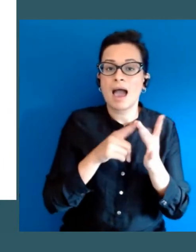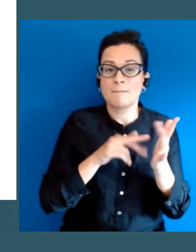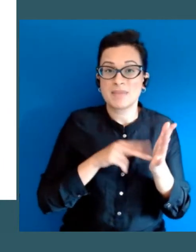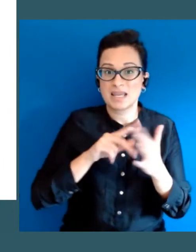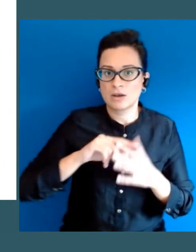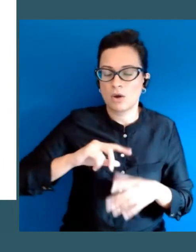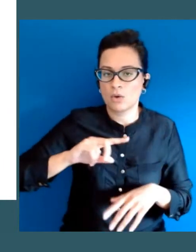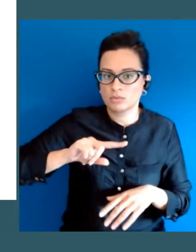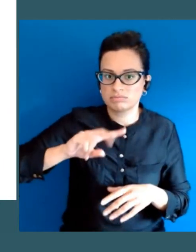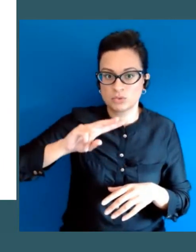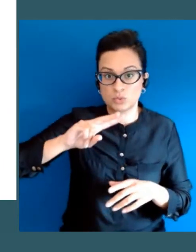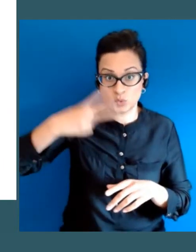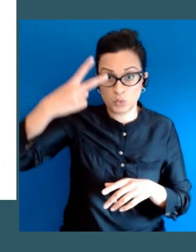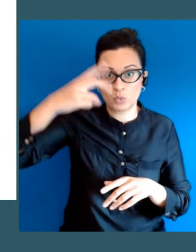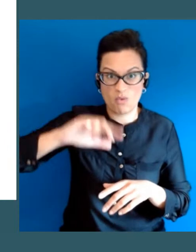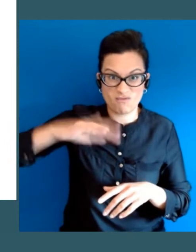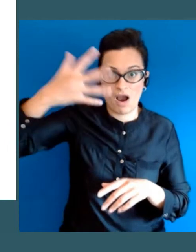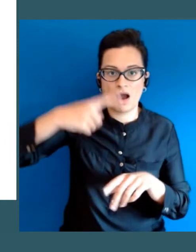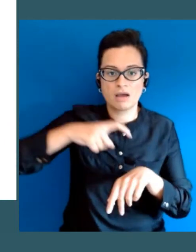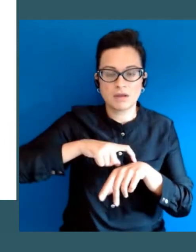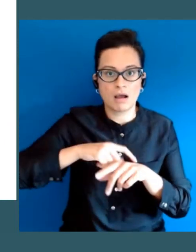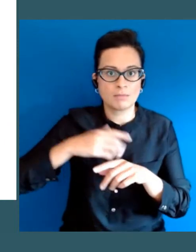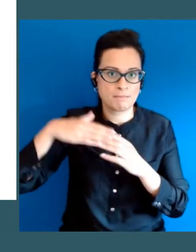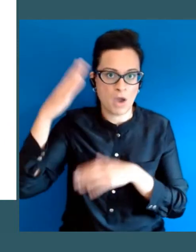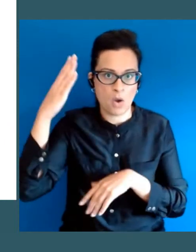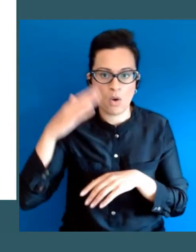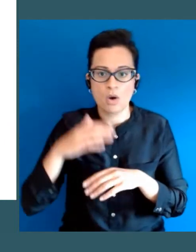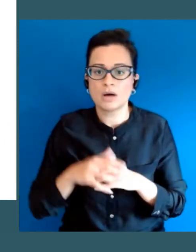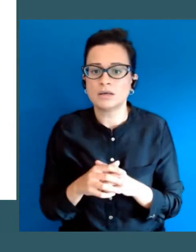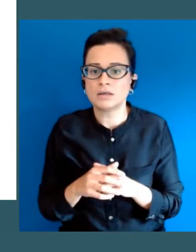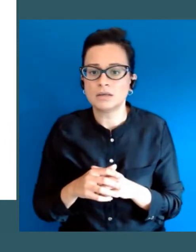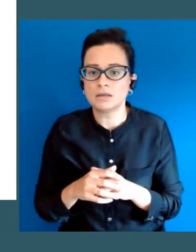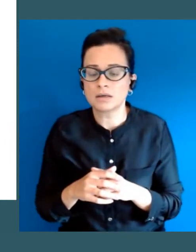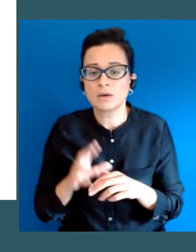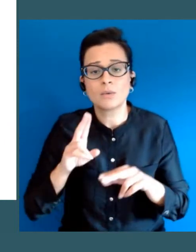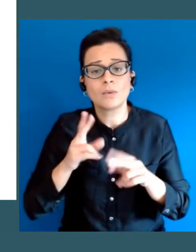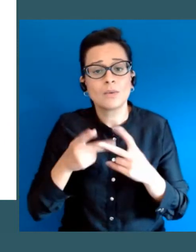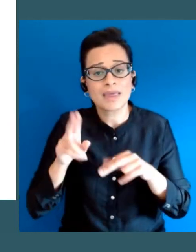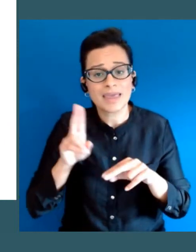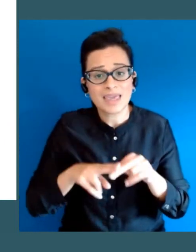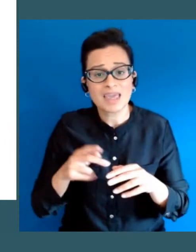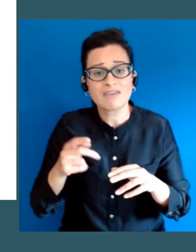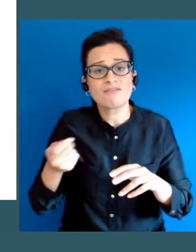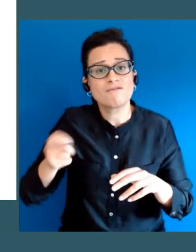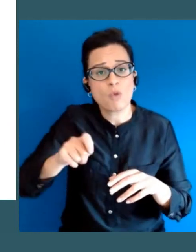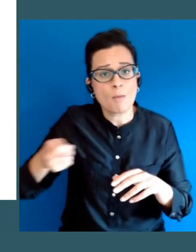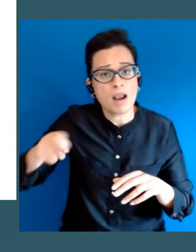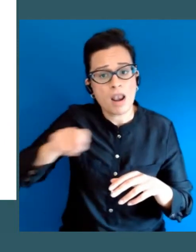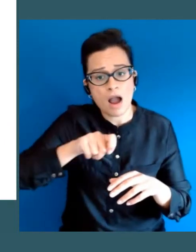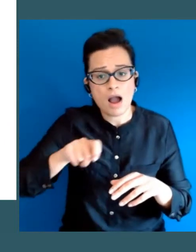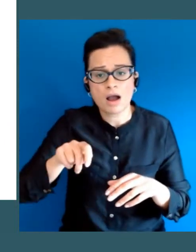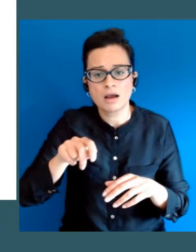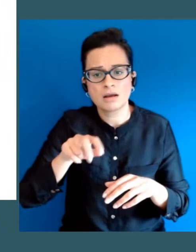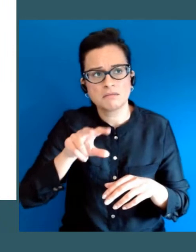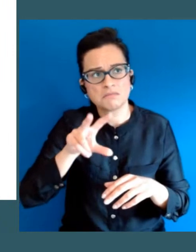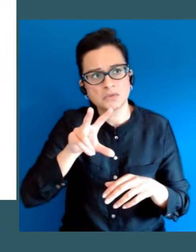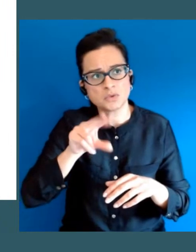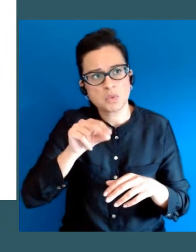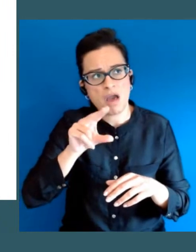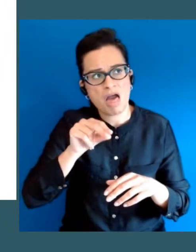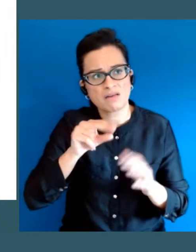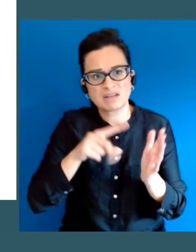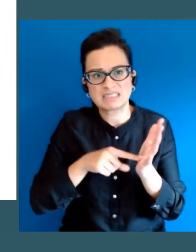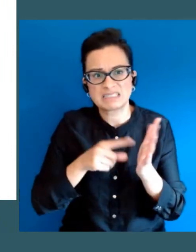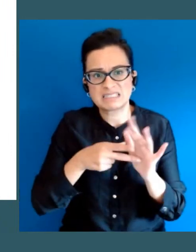child under 6 months is on, or fully formula-fed child, on 12 tins a month, that is a substantial cost to